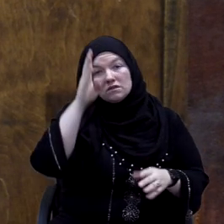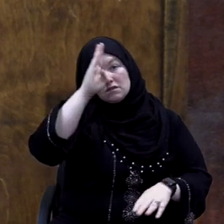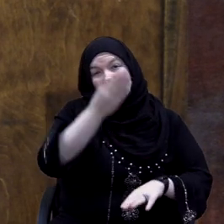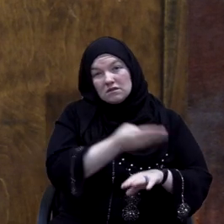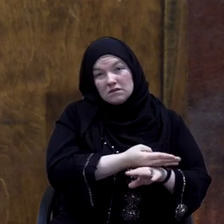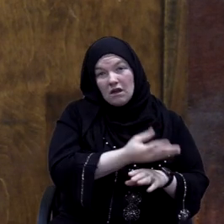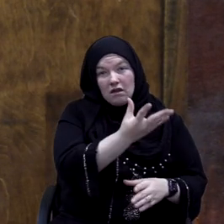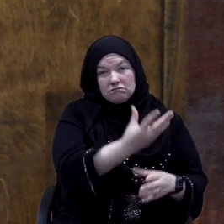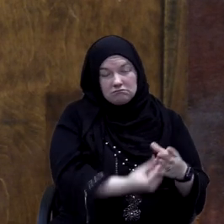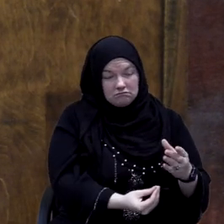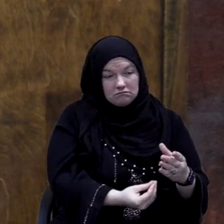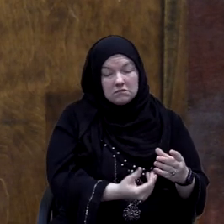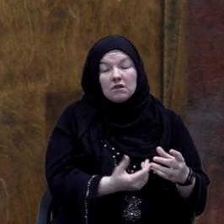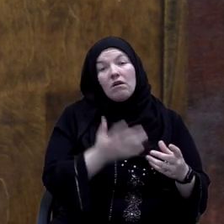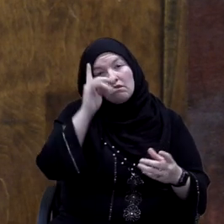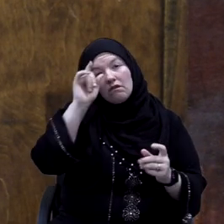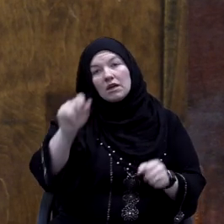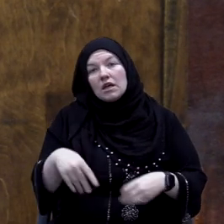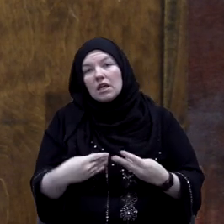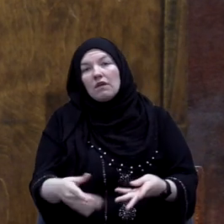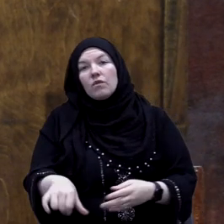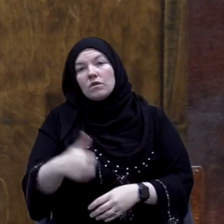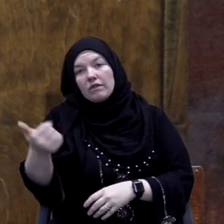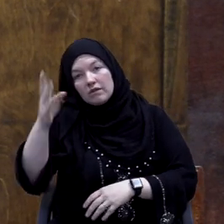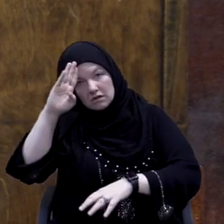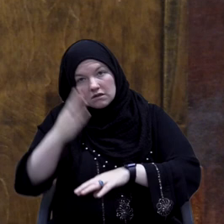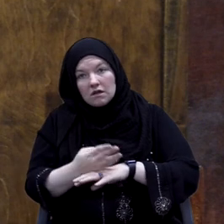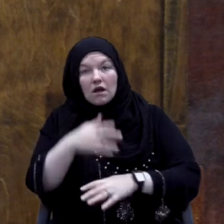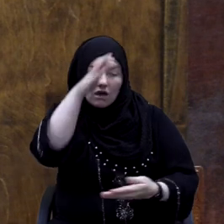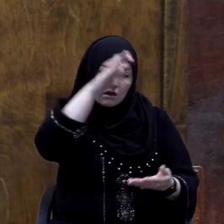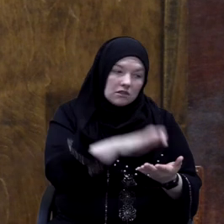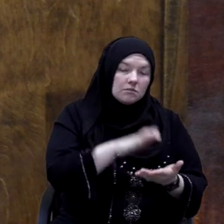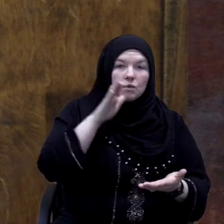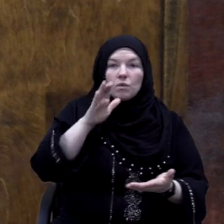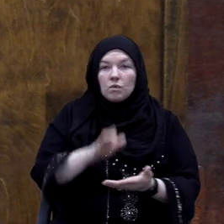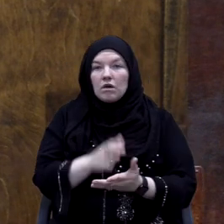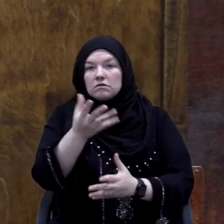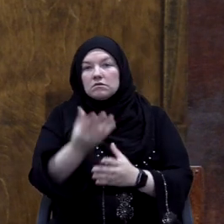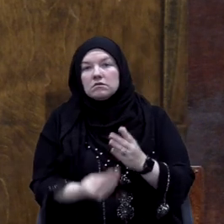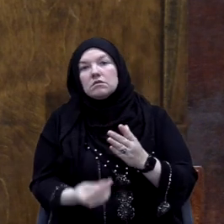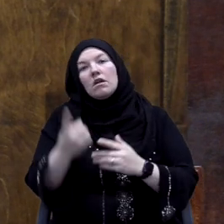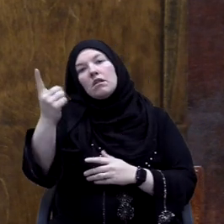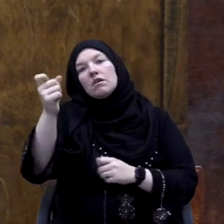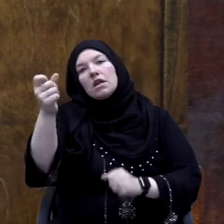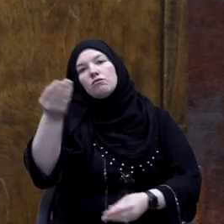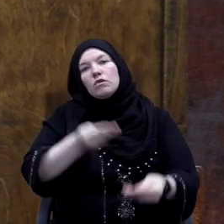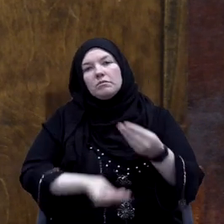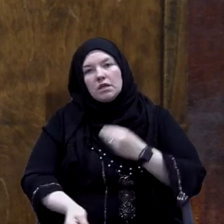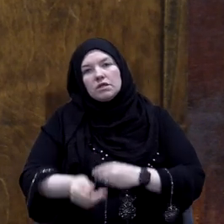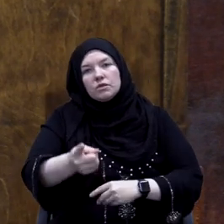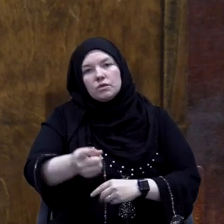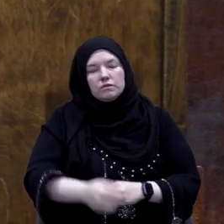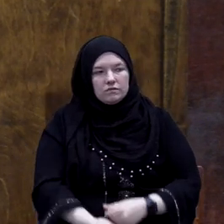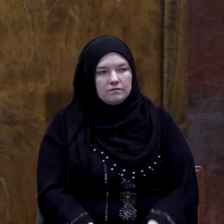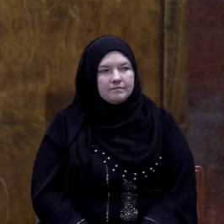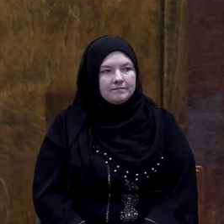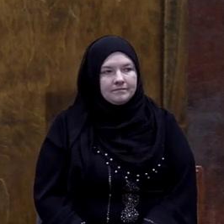Allah can give you another son. You lost a husband or wife, Allah can replace you.